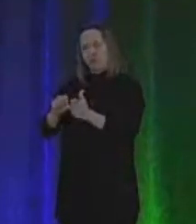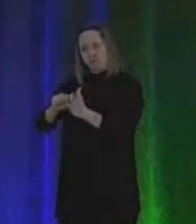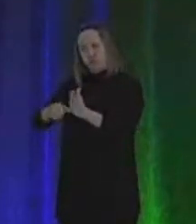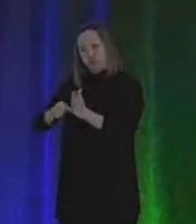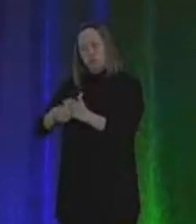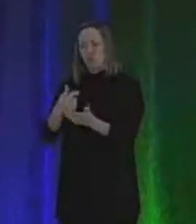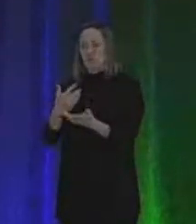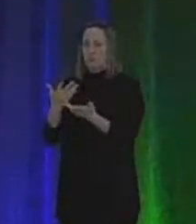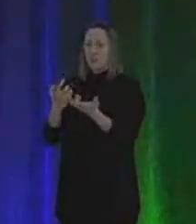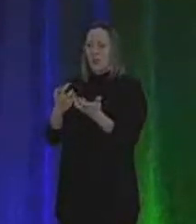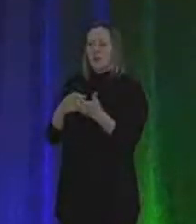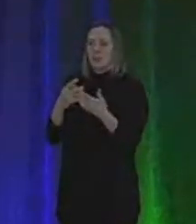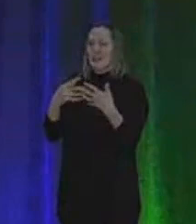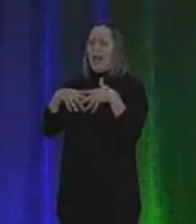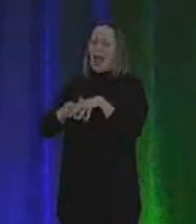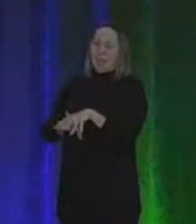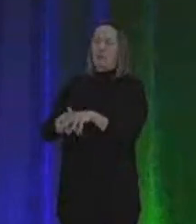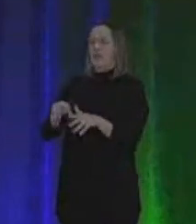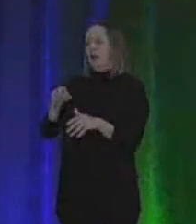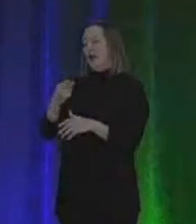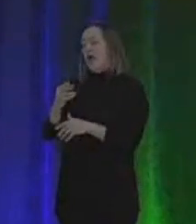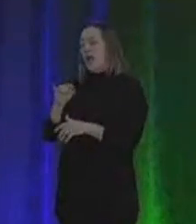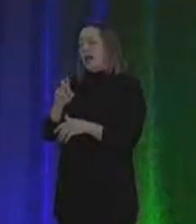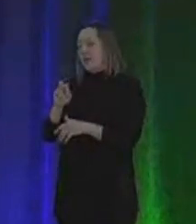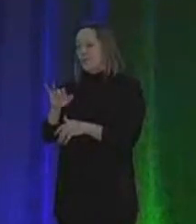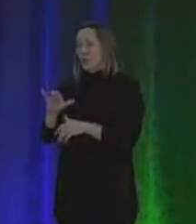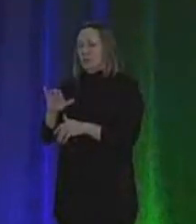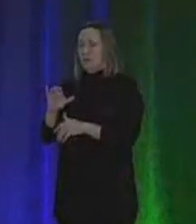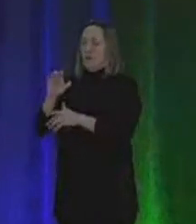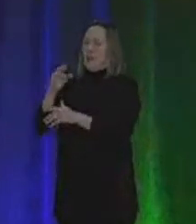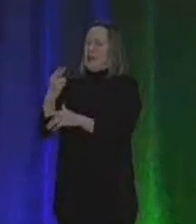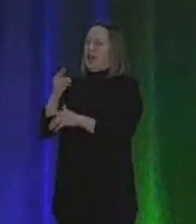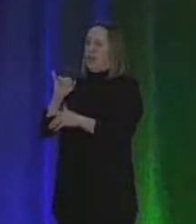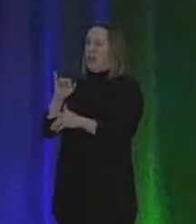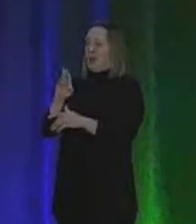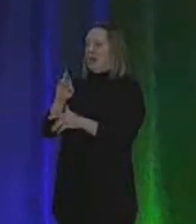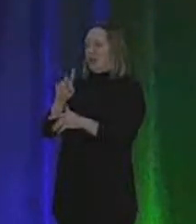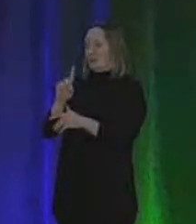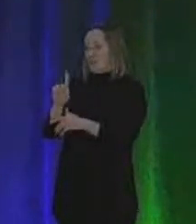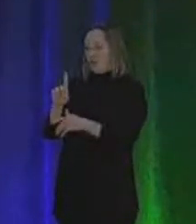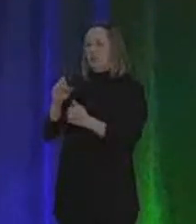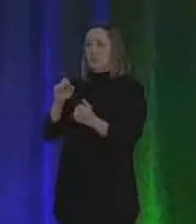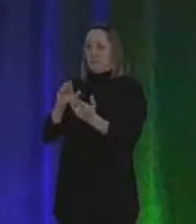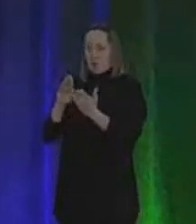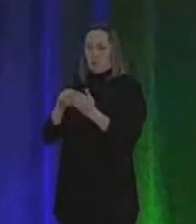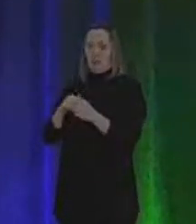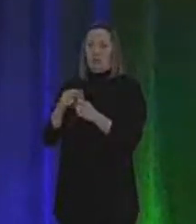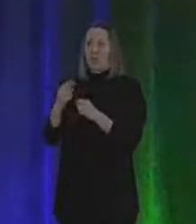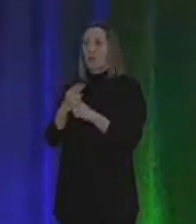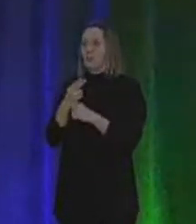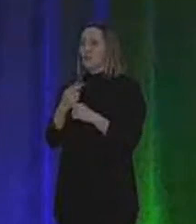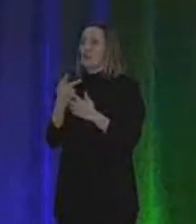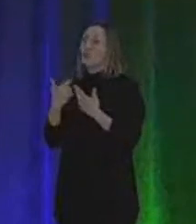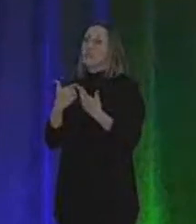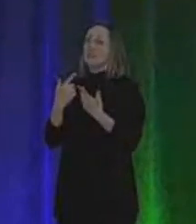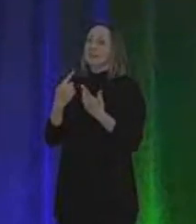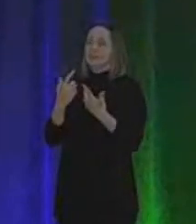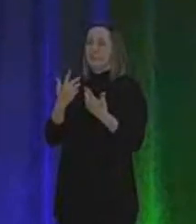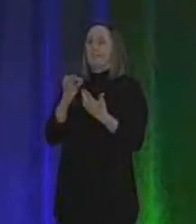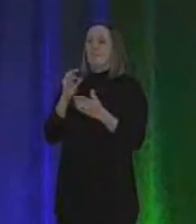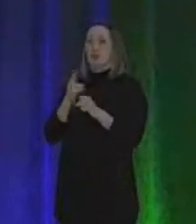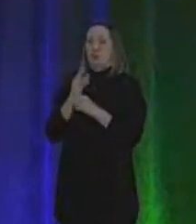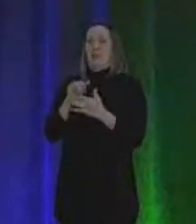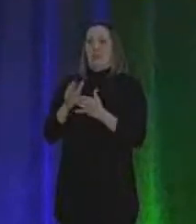looking for is a hybrid approach. And again, an important takeaway here is that this would take advantage of that, of requests that already need to exist, and it